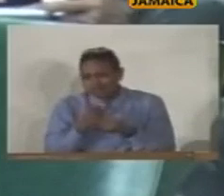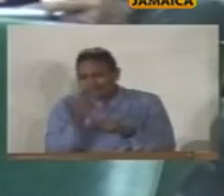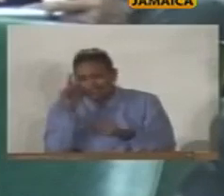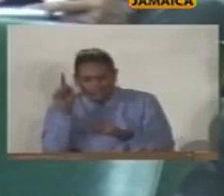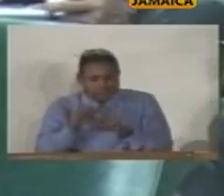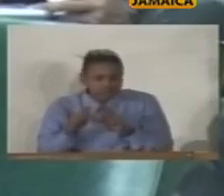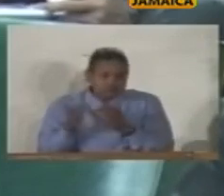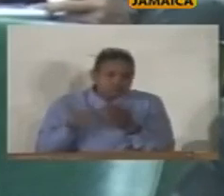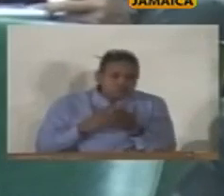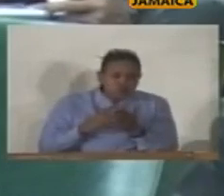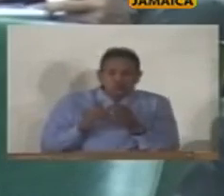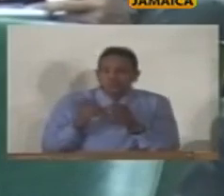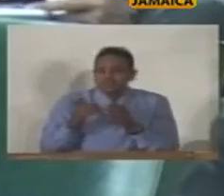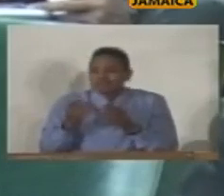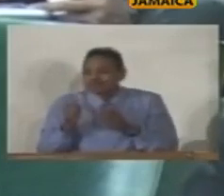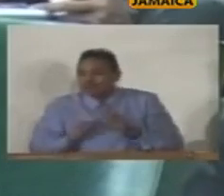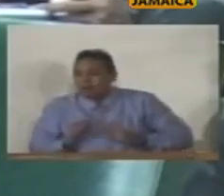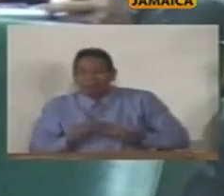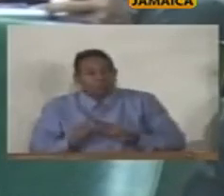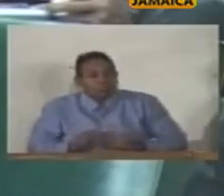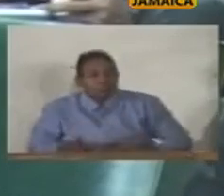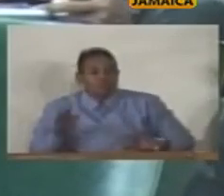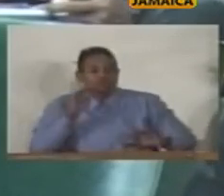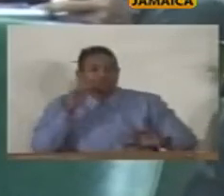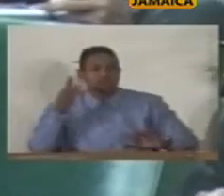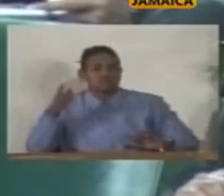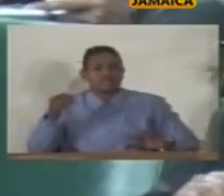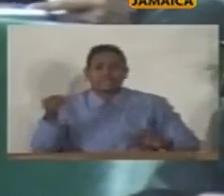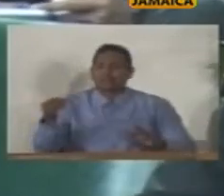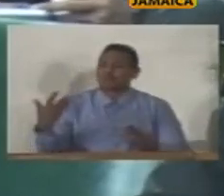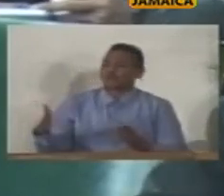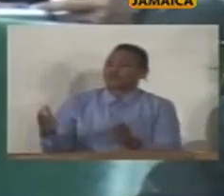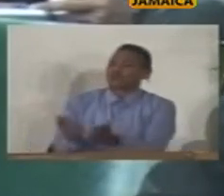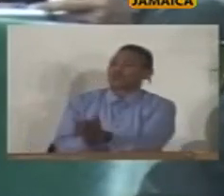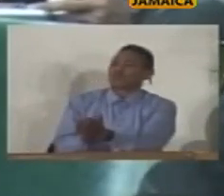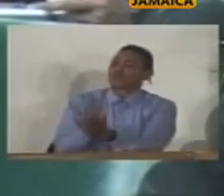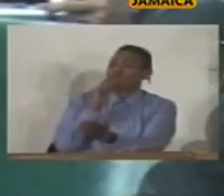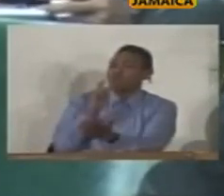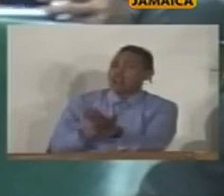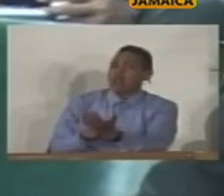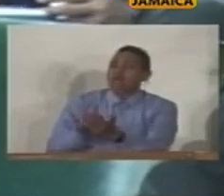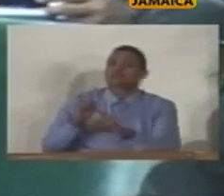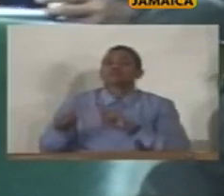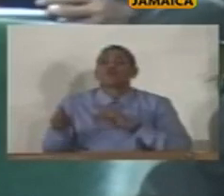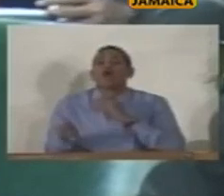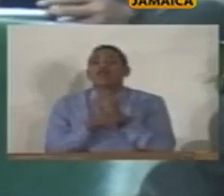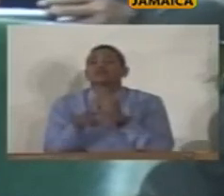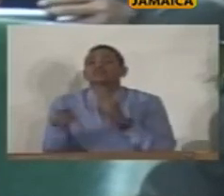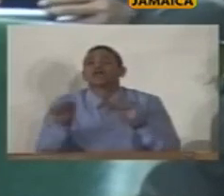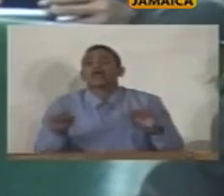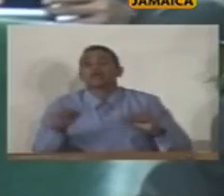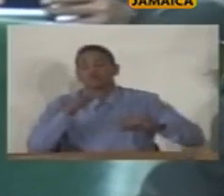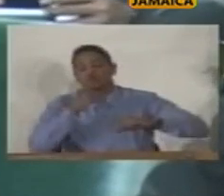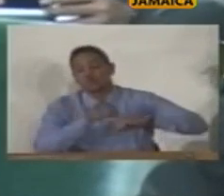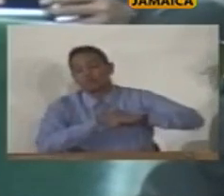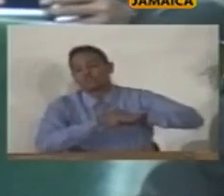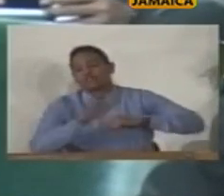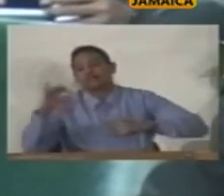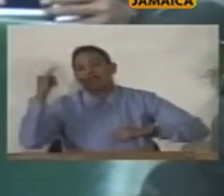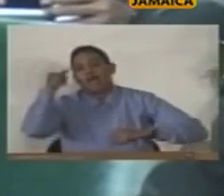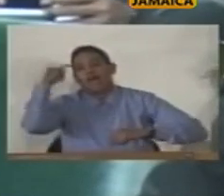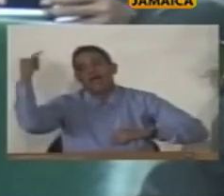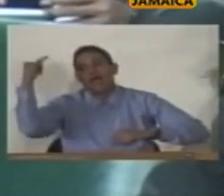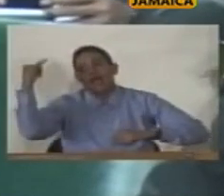critical recognition they deserve for their creations, but that they are able to protect their